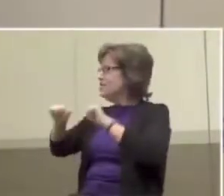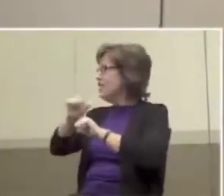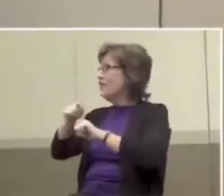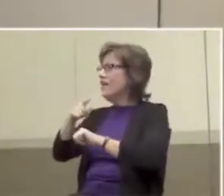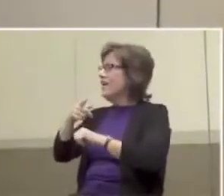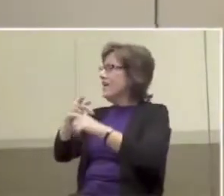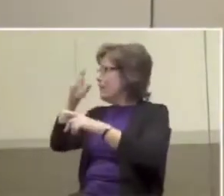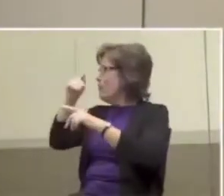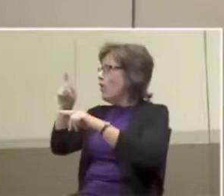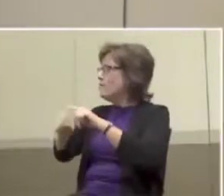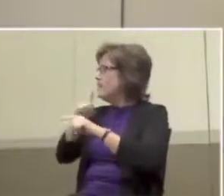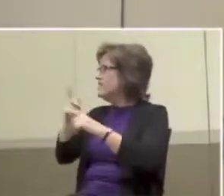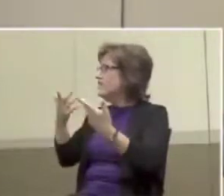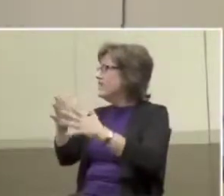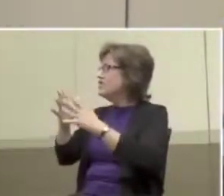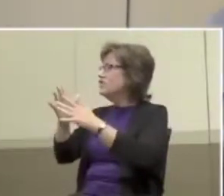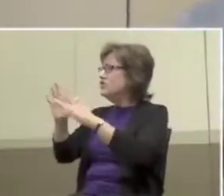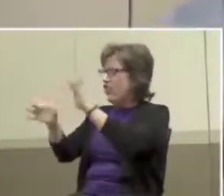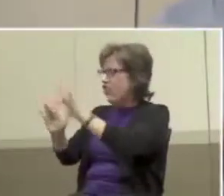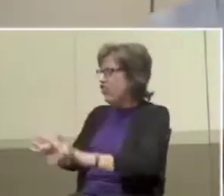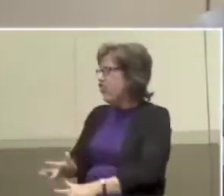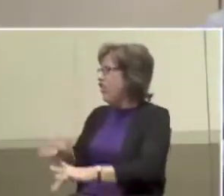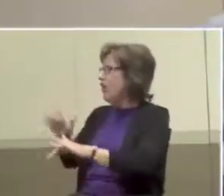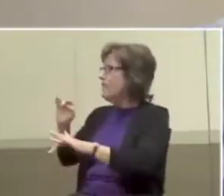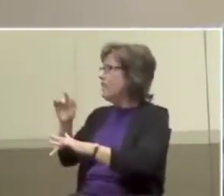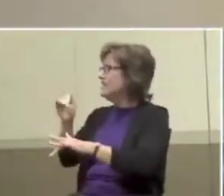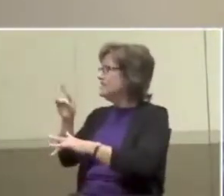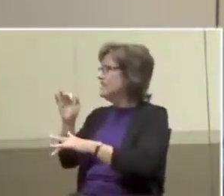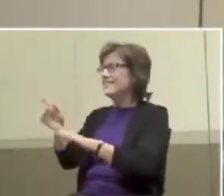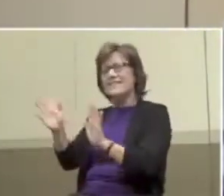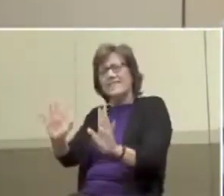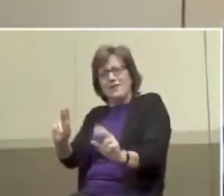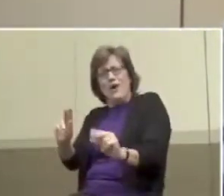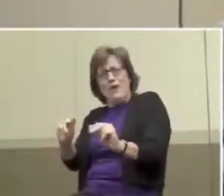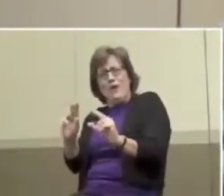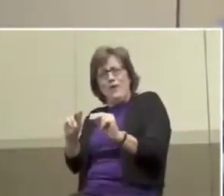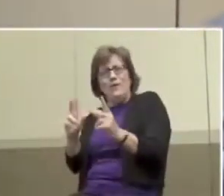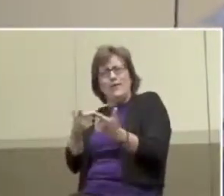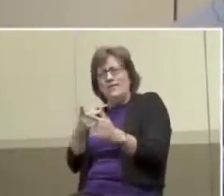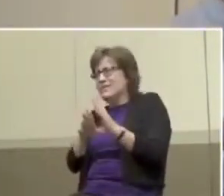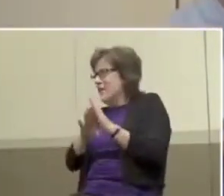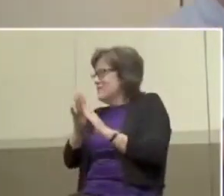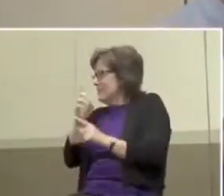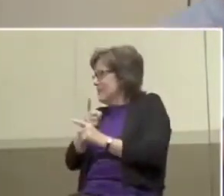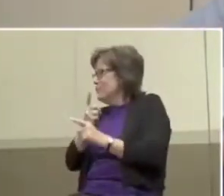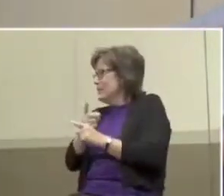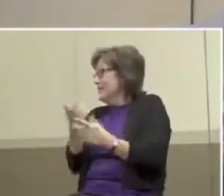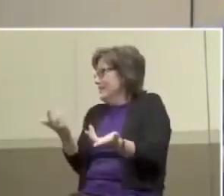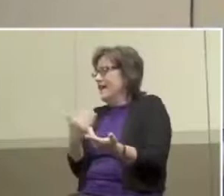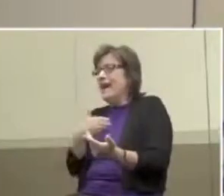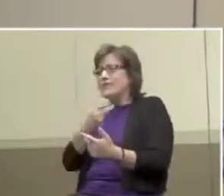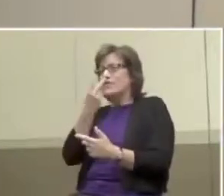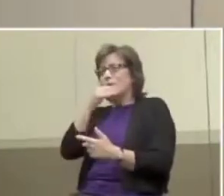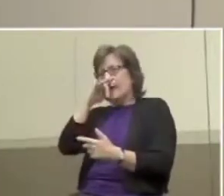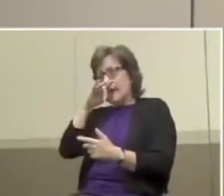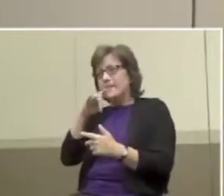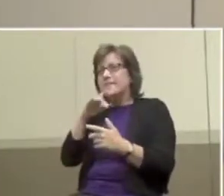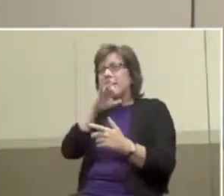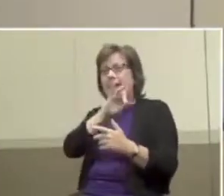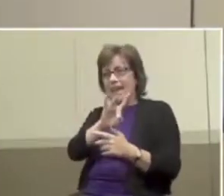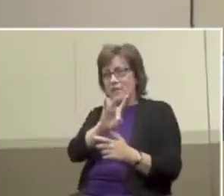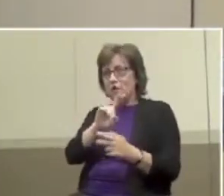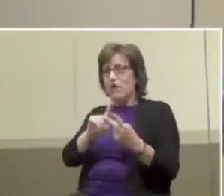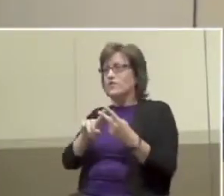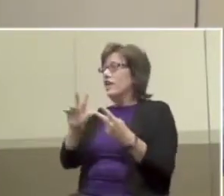No, chances are he's not, okay? It's just developmentally appropriate. My own son, I've got 2 kids. I have an 8-year-old and a 3.5-year-old. And